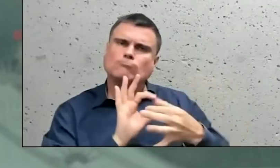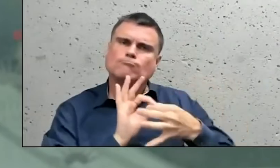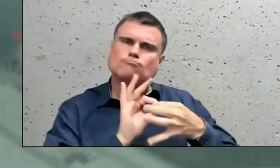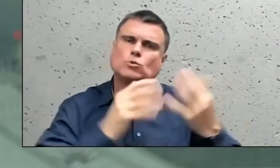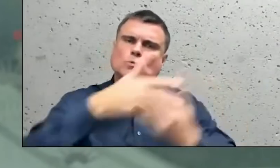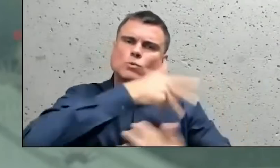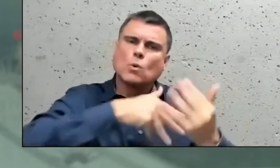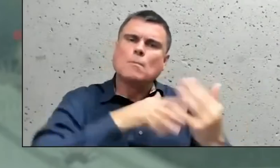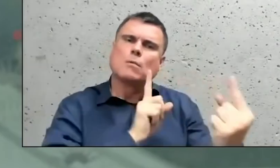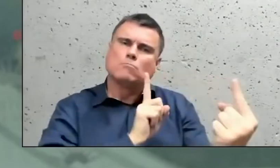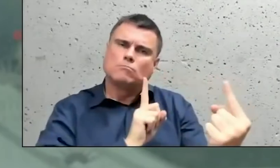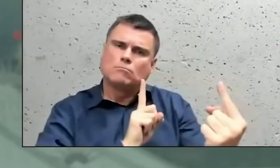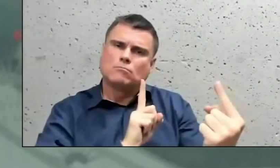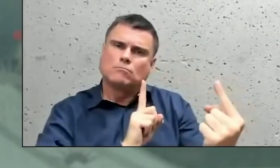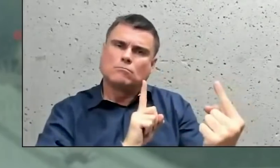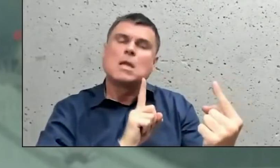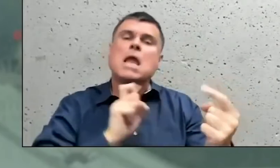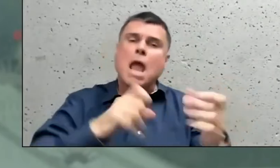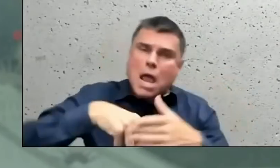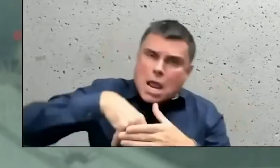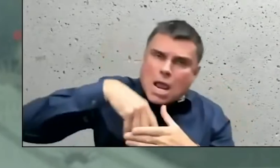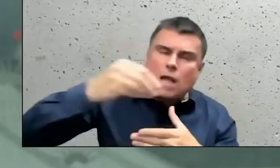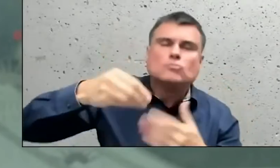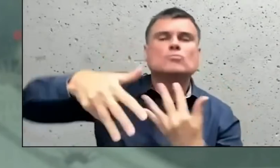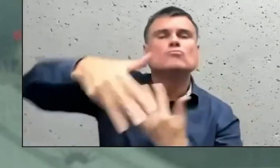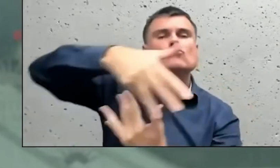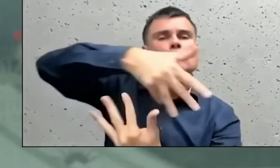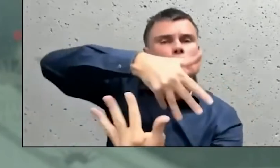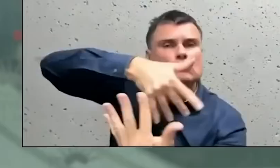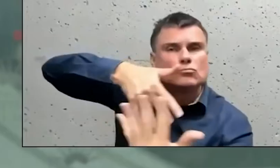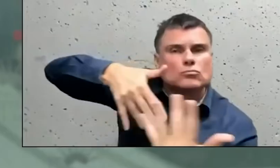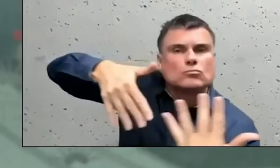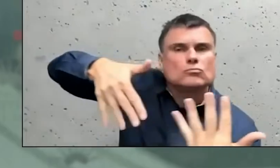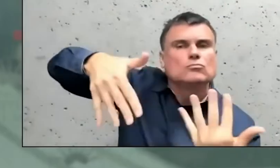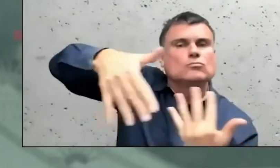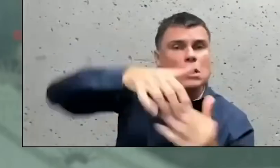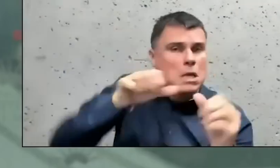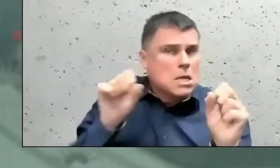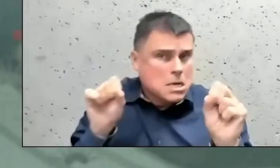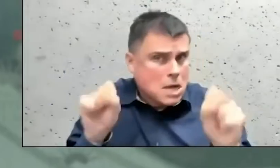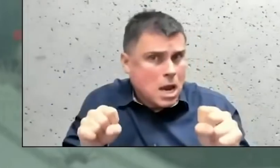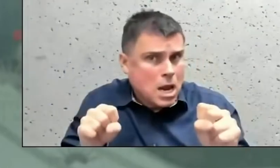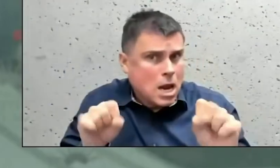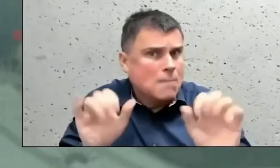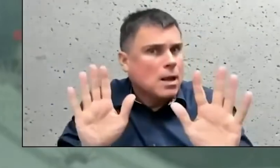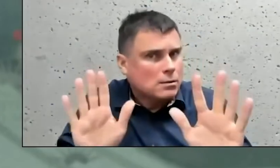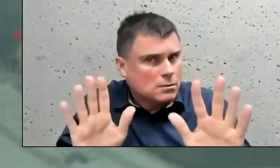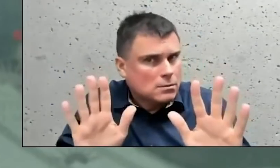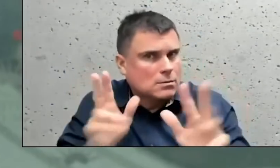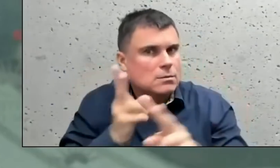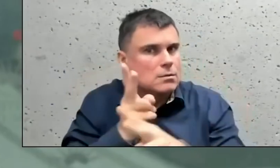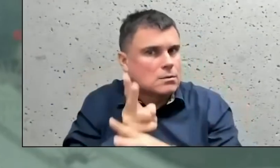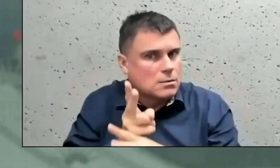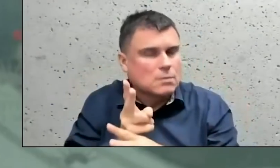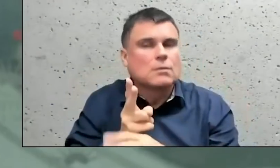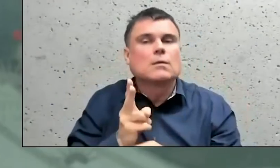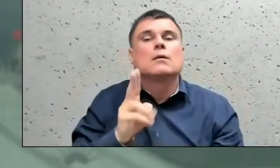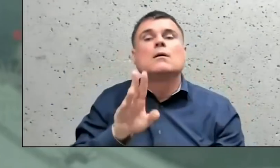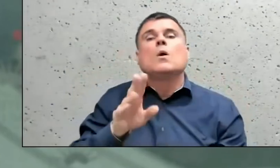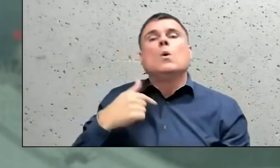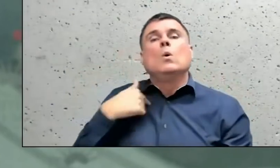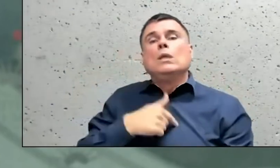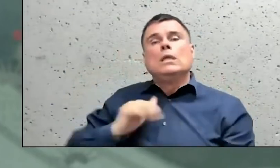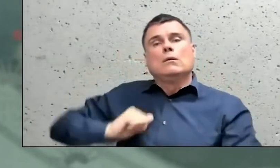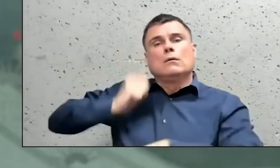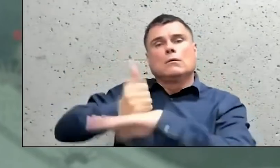mental health and support of our families and friends. To support this, we have put measures in place to allow for